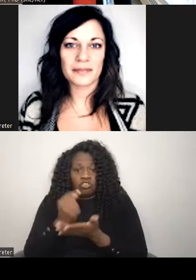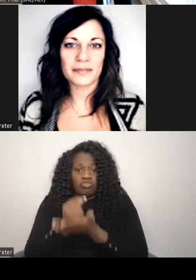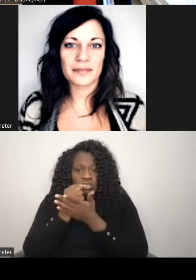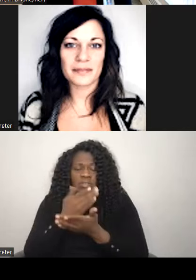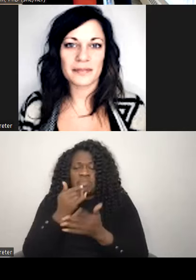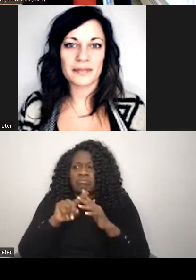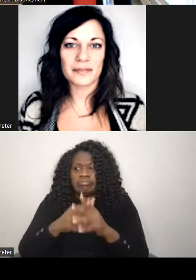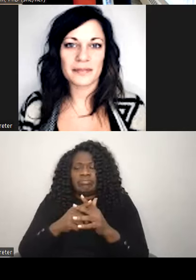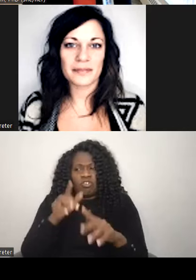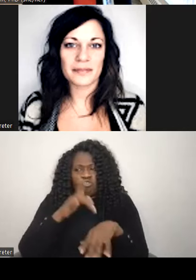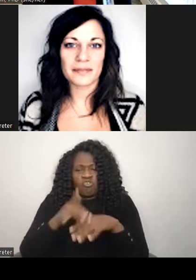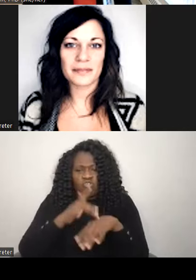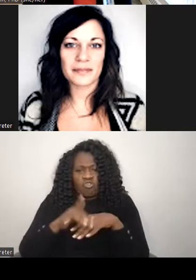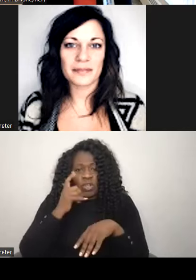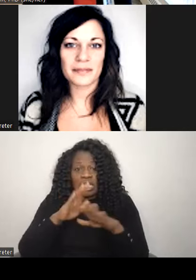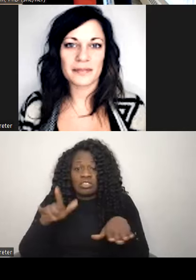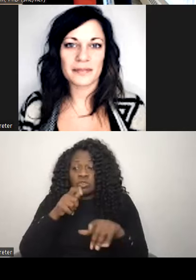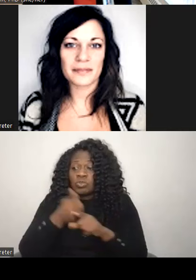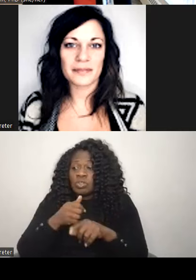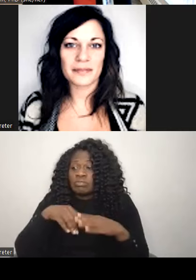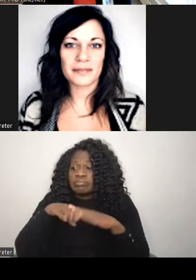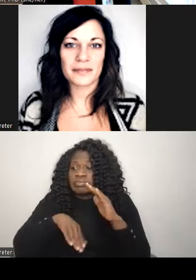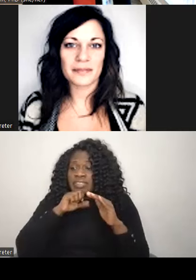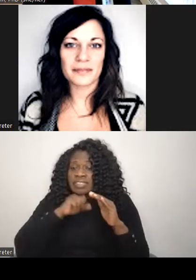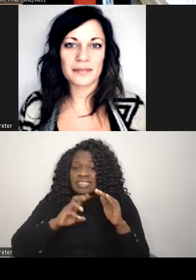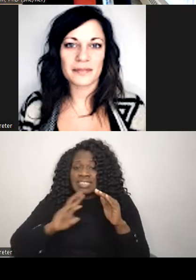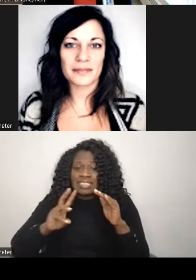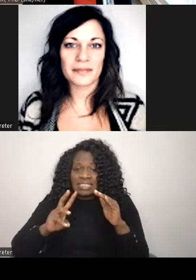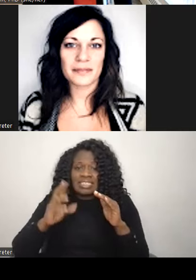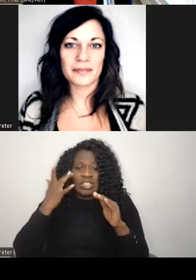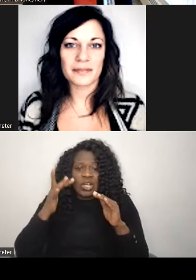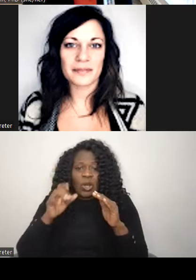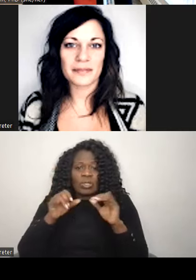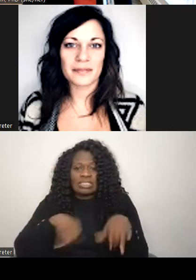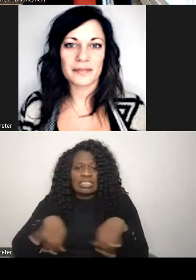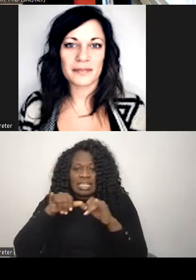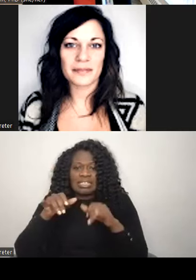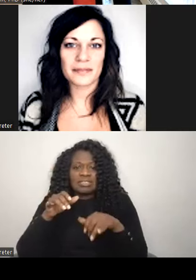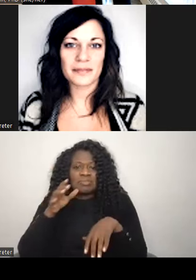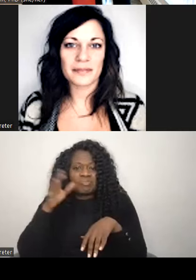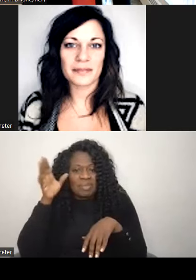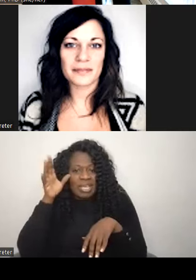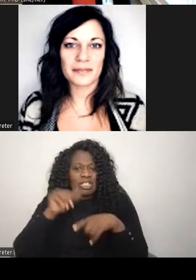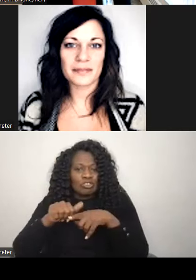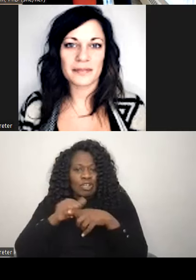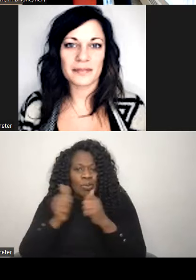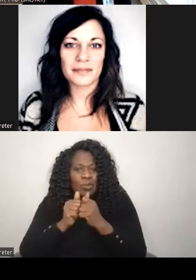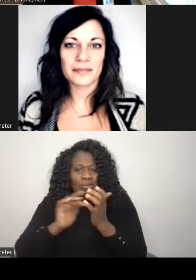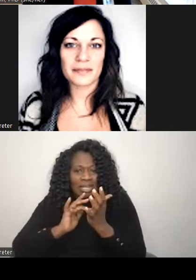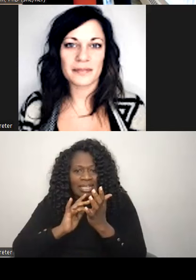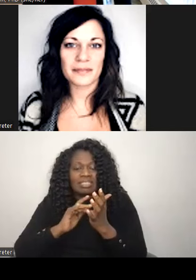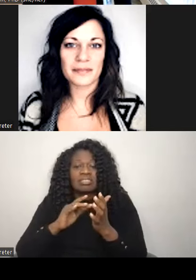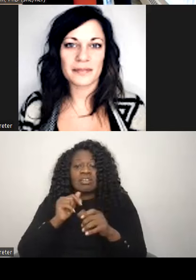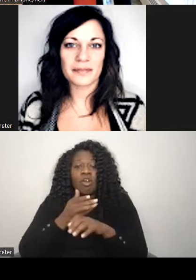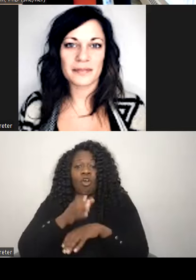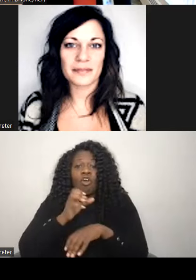implemented early in childhood. So kids who are younger than six, our gold standard is parent training and behavioral management. And then for kids who are over six